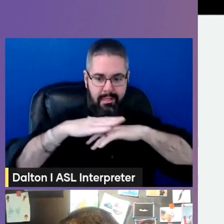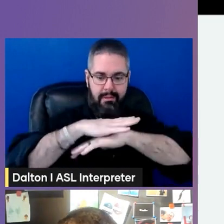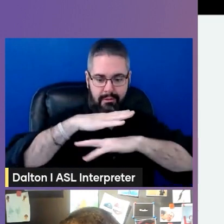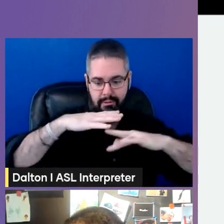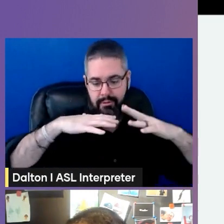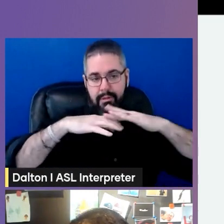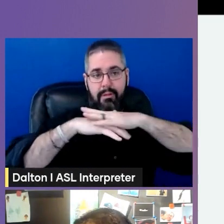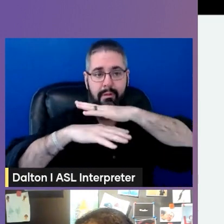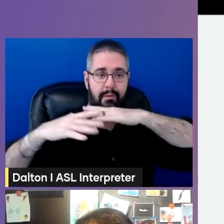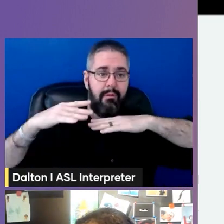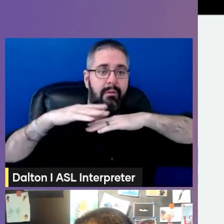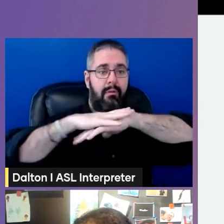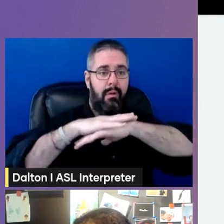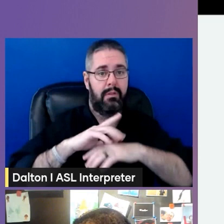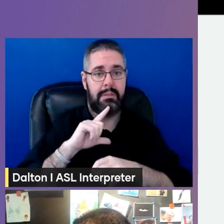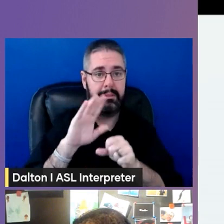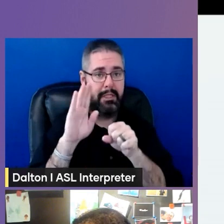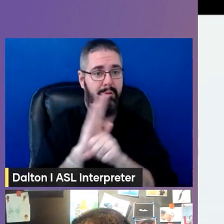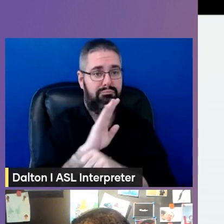Corporate-wise, we're